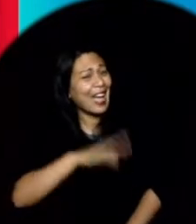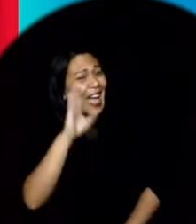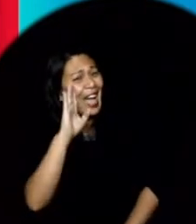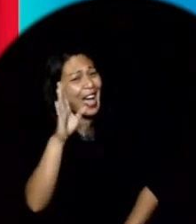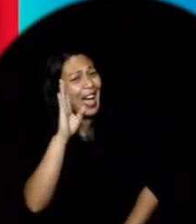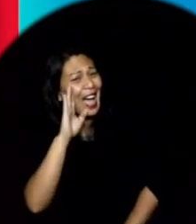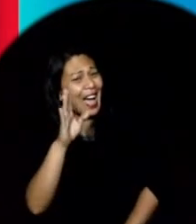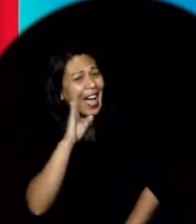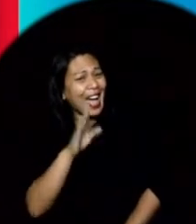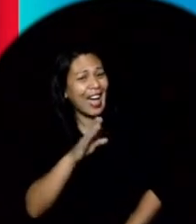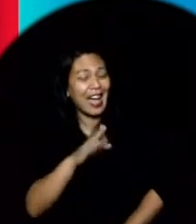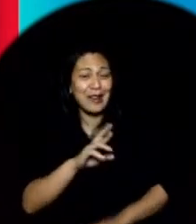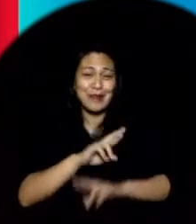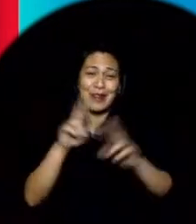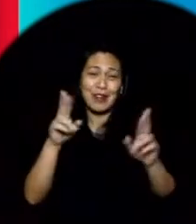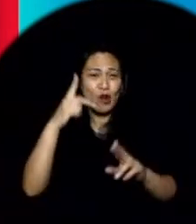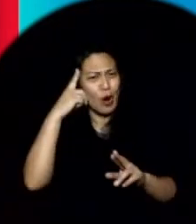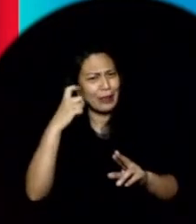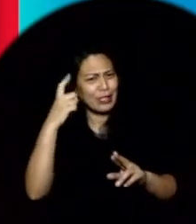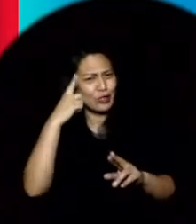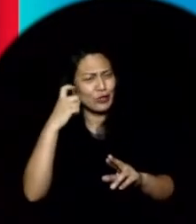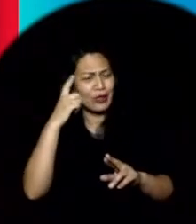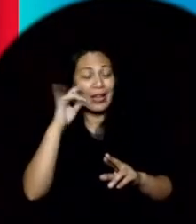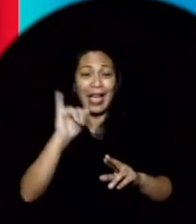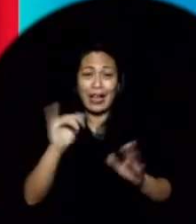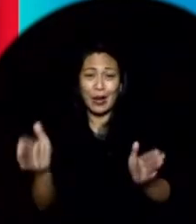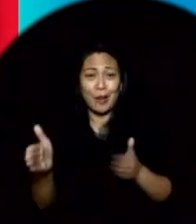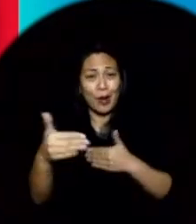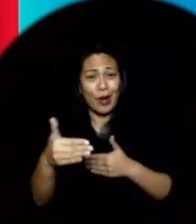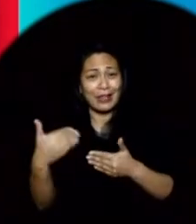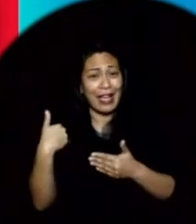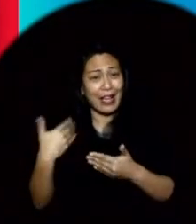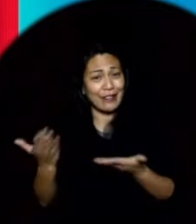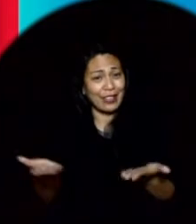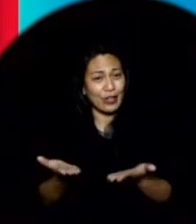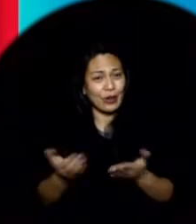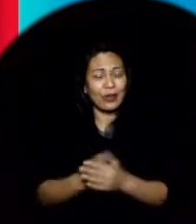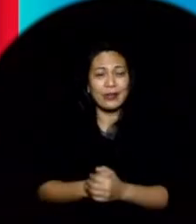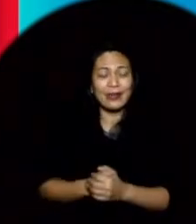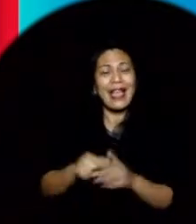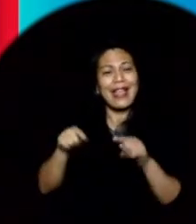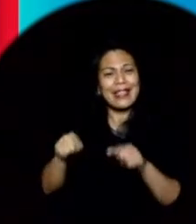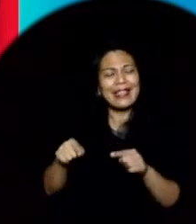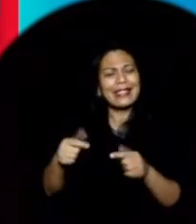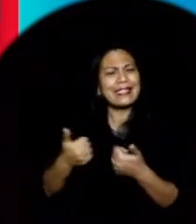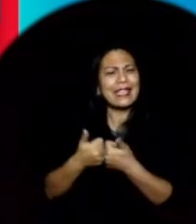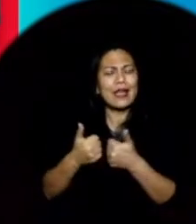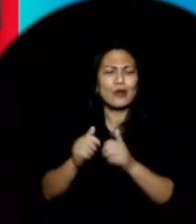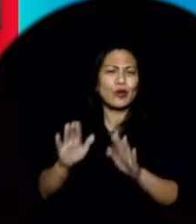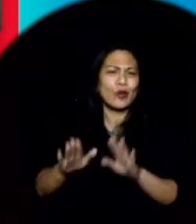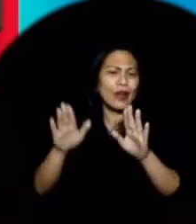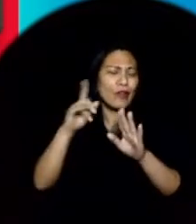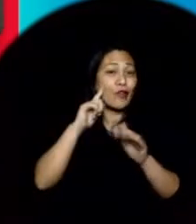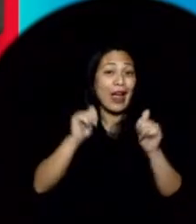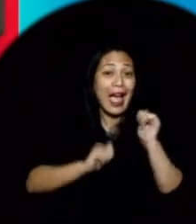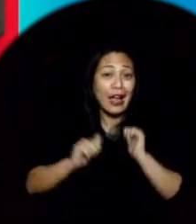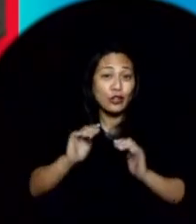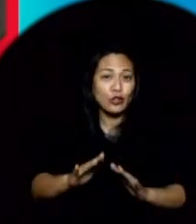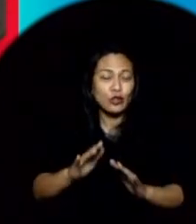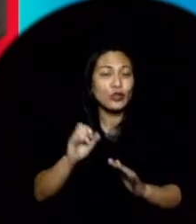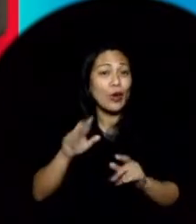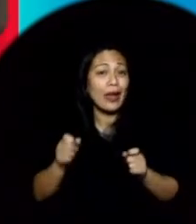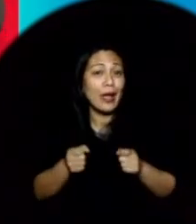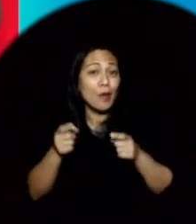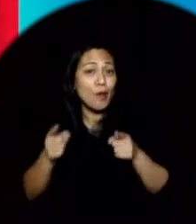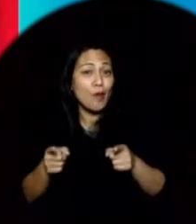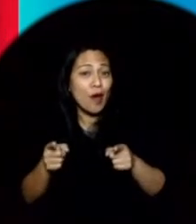Hi, Krista. I'm ready for a mystery and a box. This game is great for up-and-coming actors and improv artists.